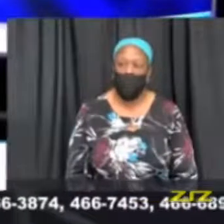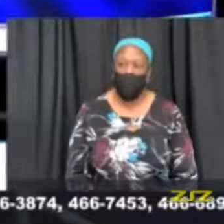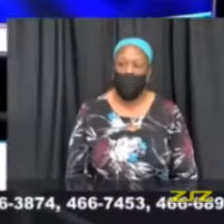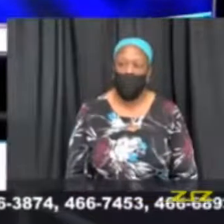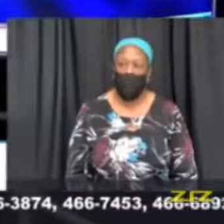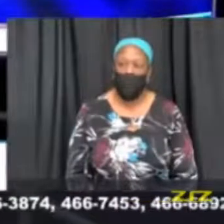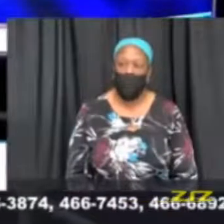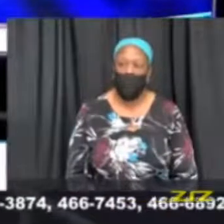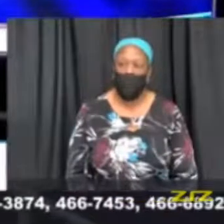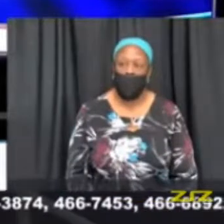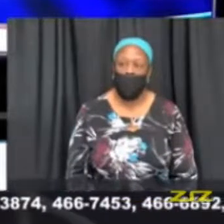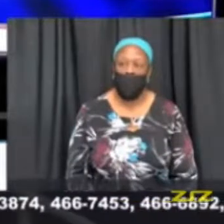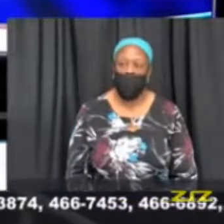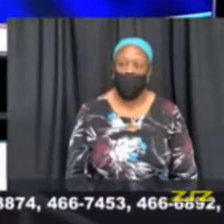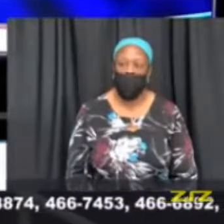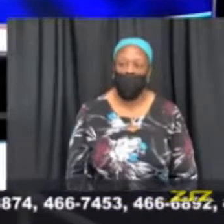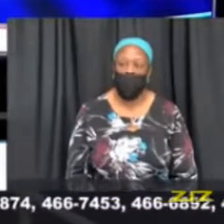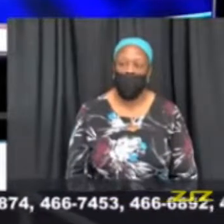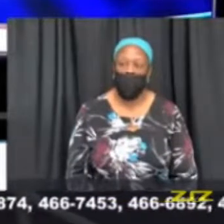Thank you, Mr. Williams,